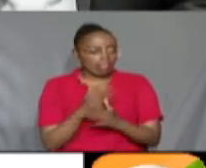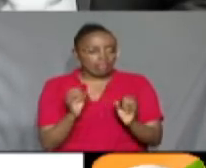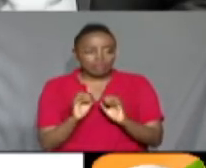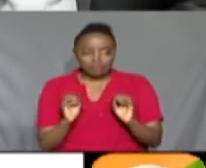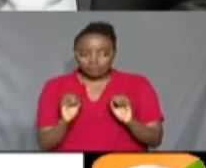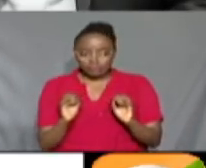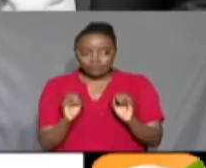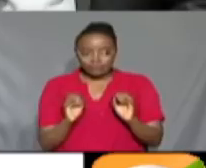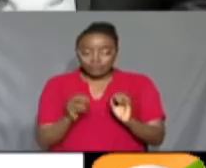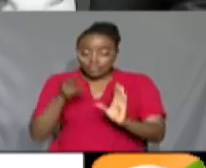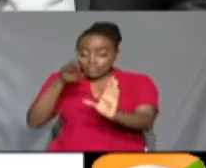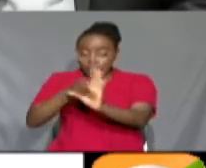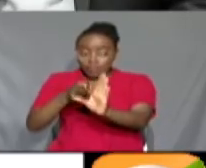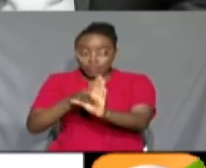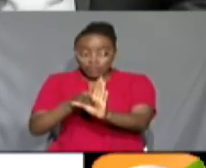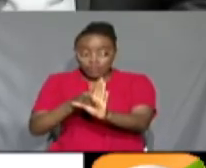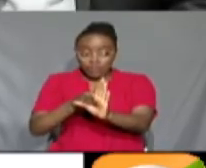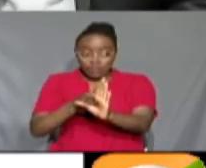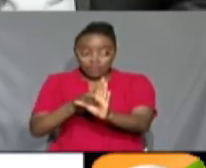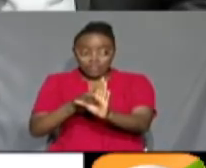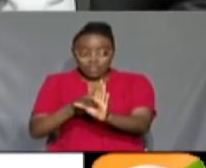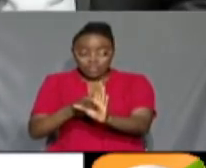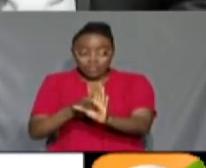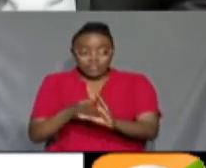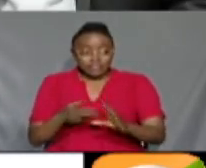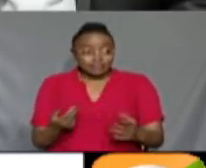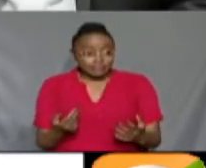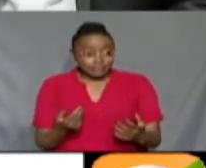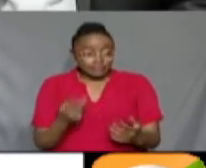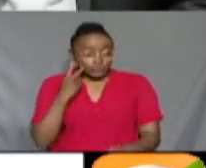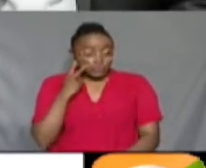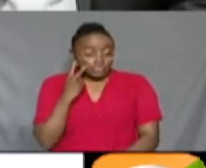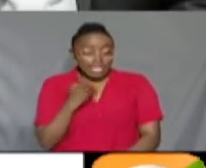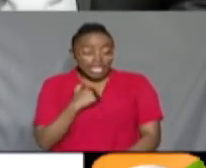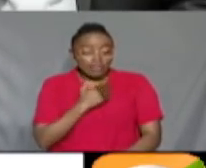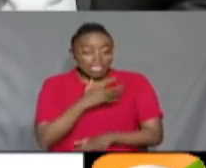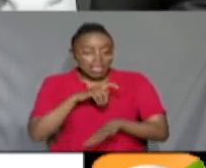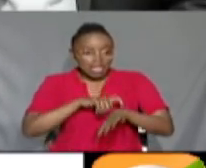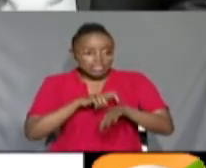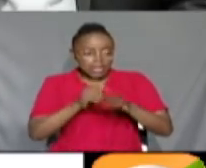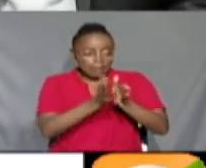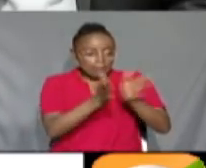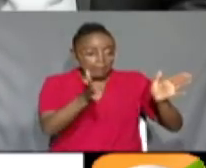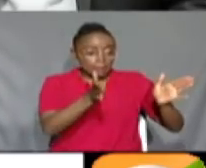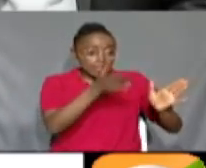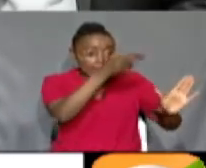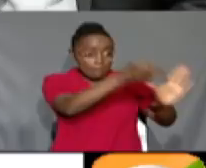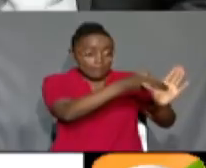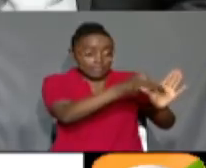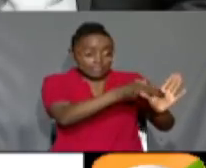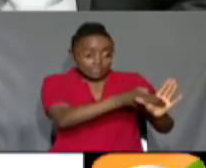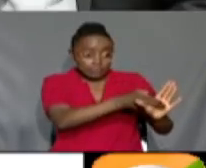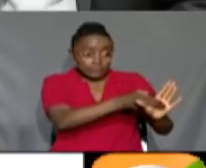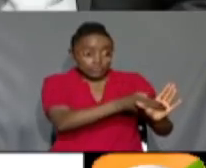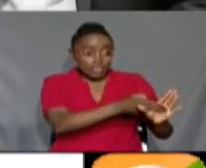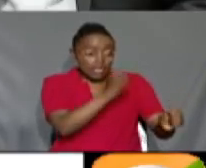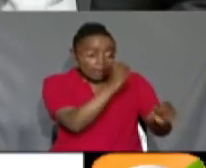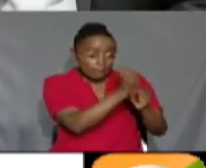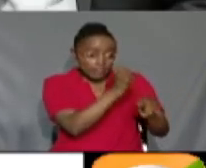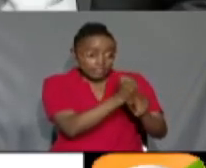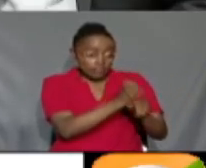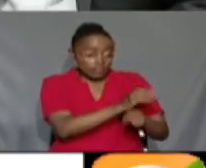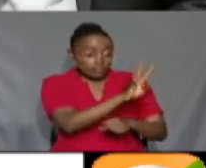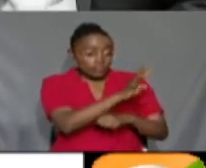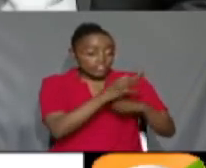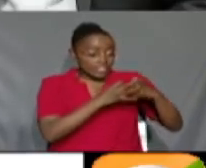quote-unquote public participation is necessary at this time? And you know, there will never come a time when public participation will be said it has been done to the